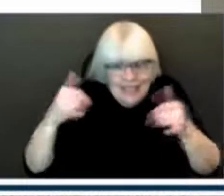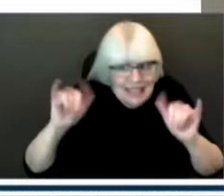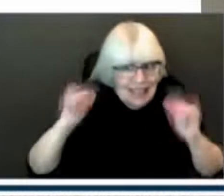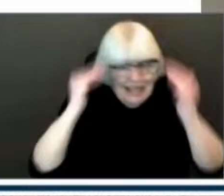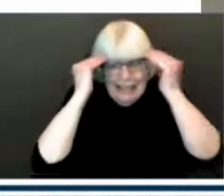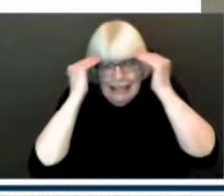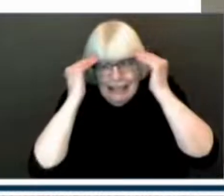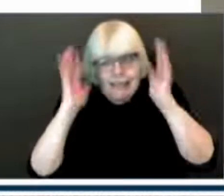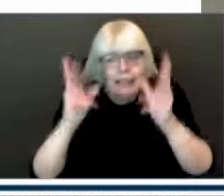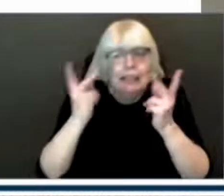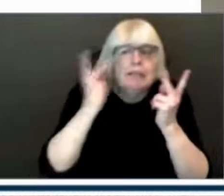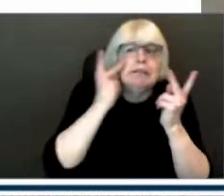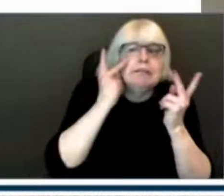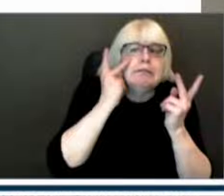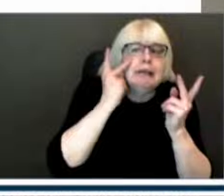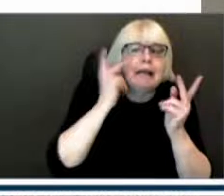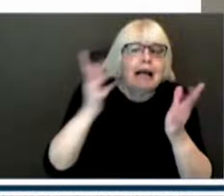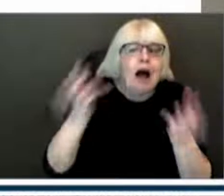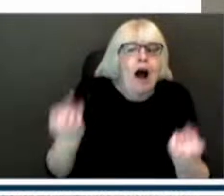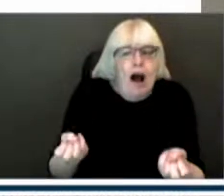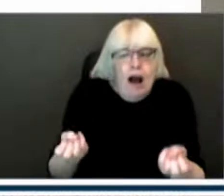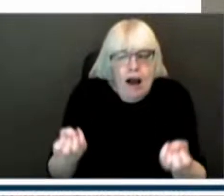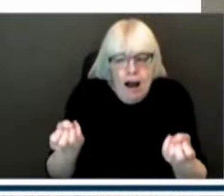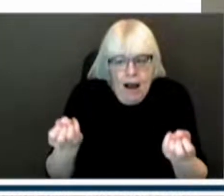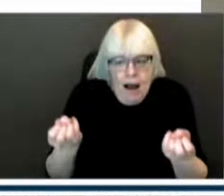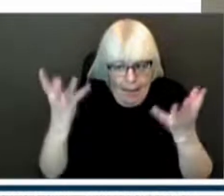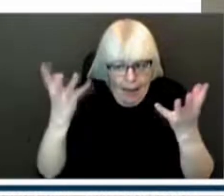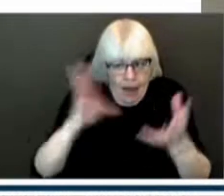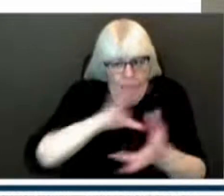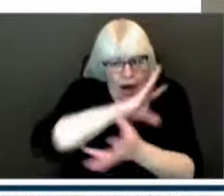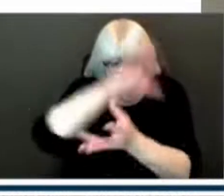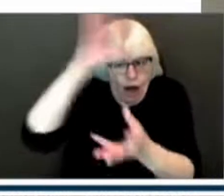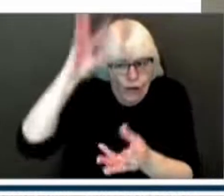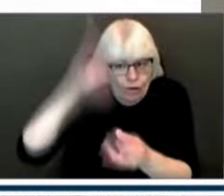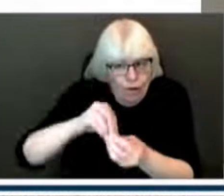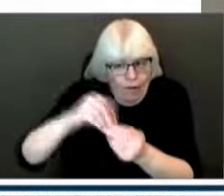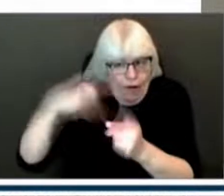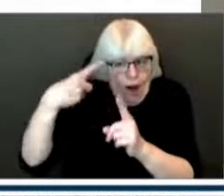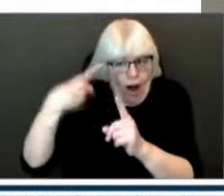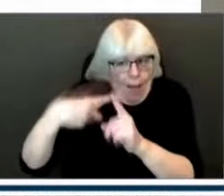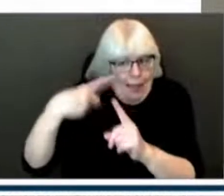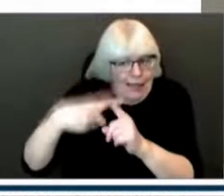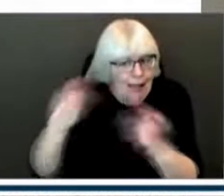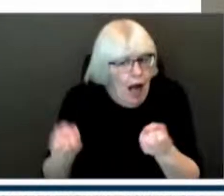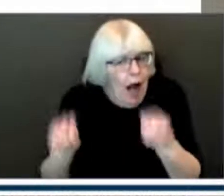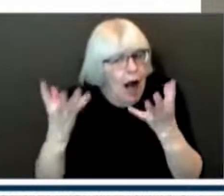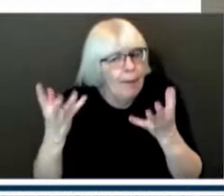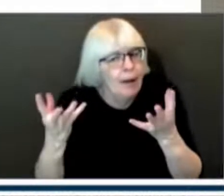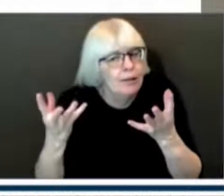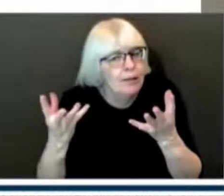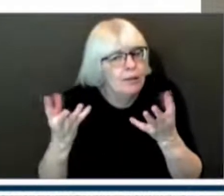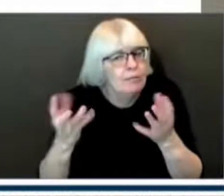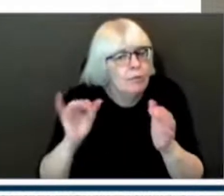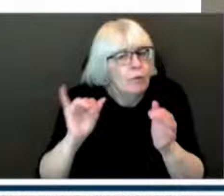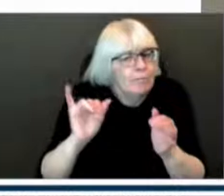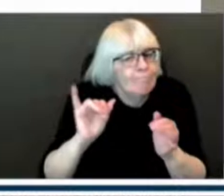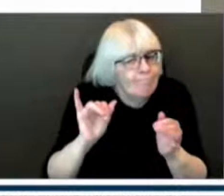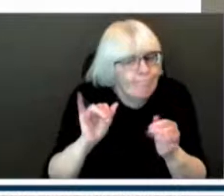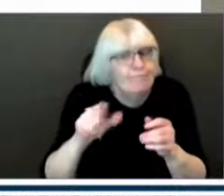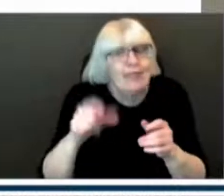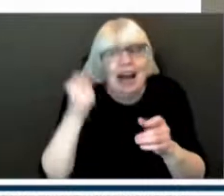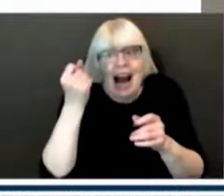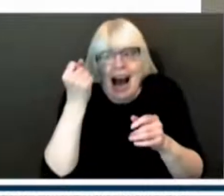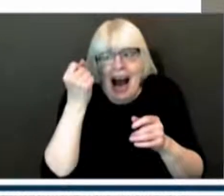total number of cases that we have to be concerned about. And the two come together when we look at how fast can we go in